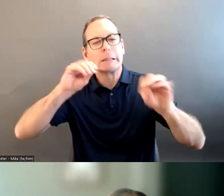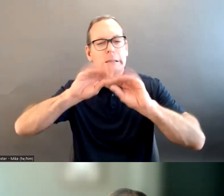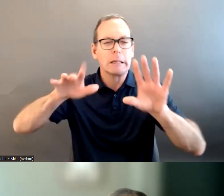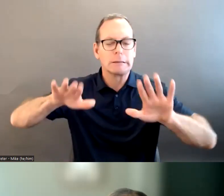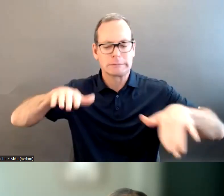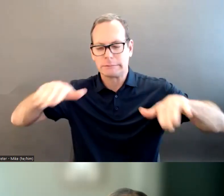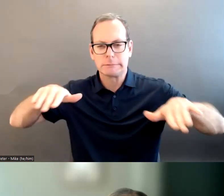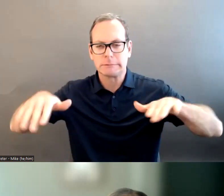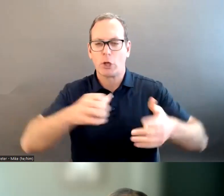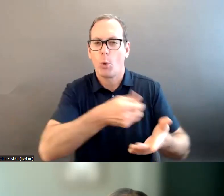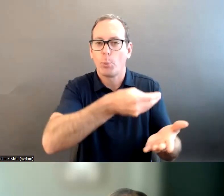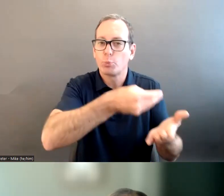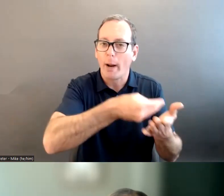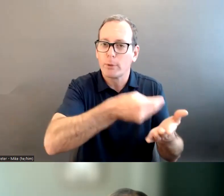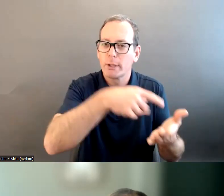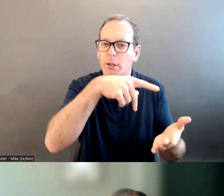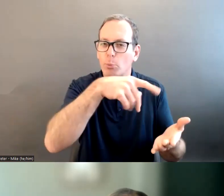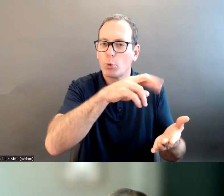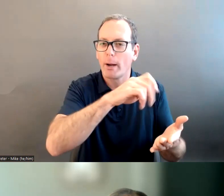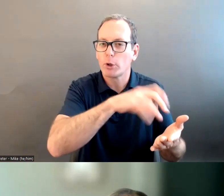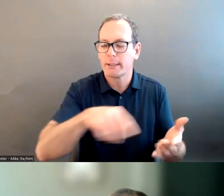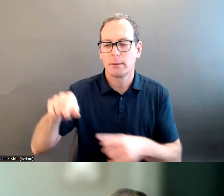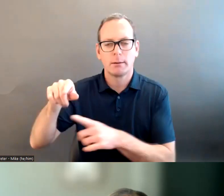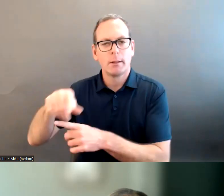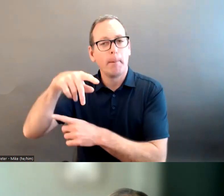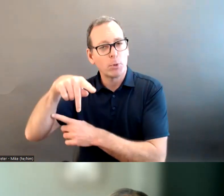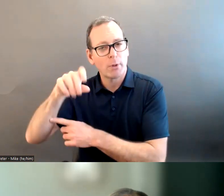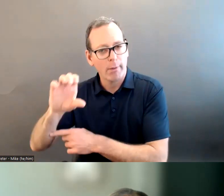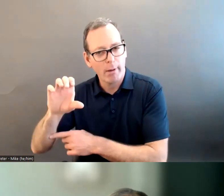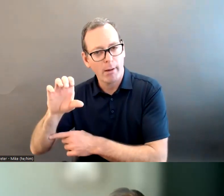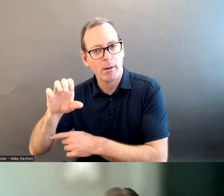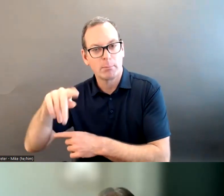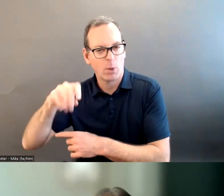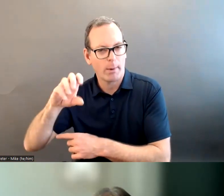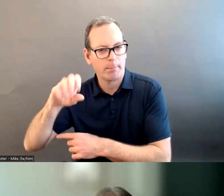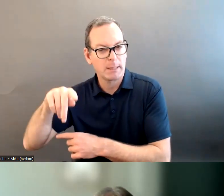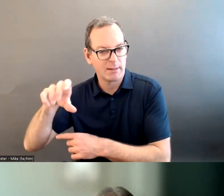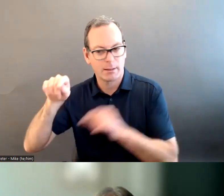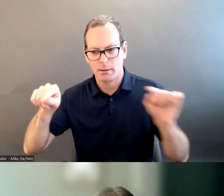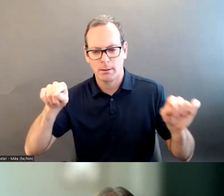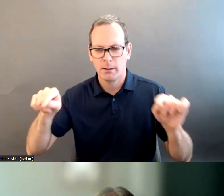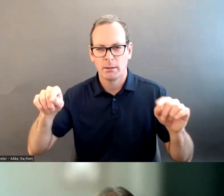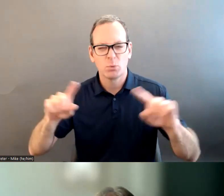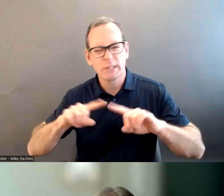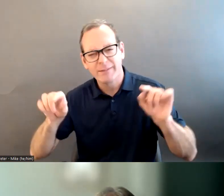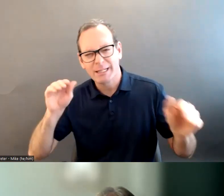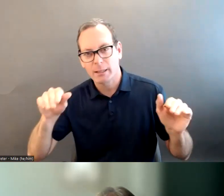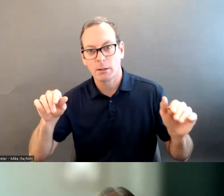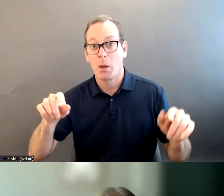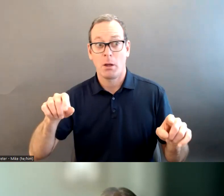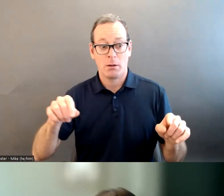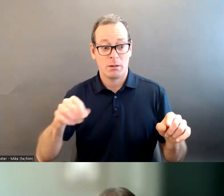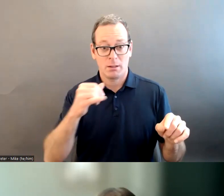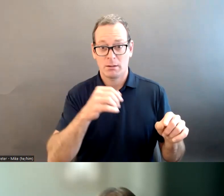for property become effective? Do we both need to, does the patient need to be incapable for both? There's sort of,